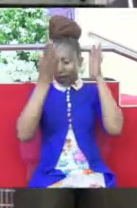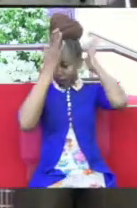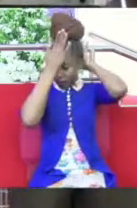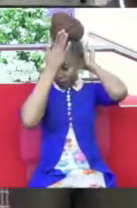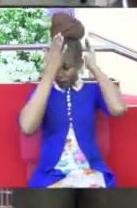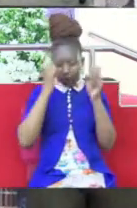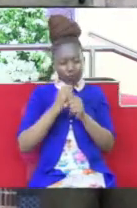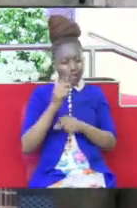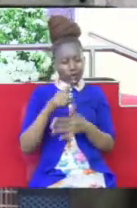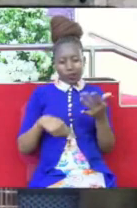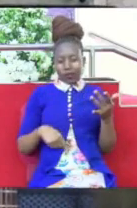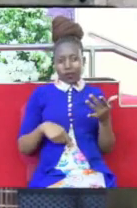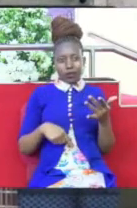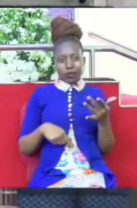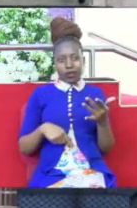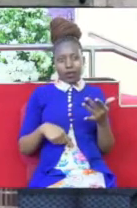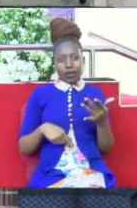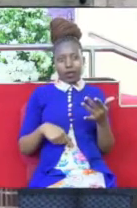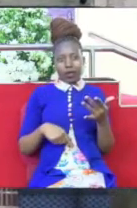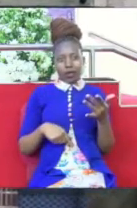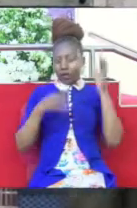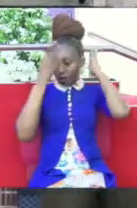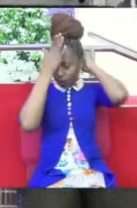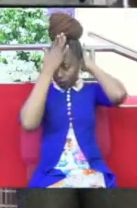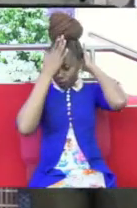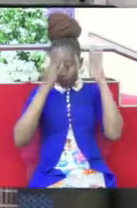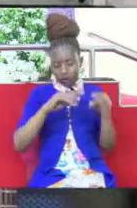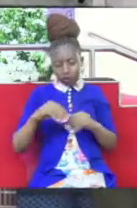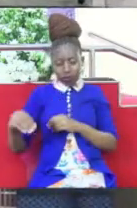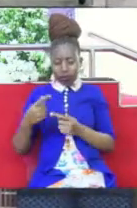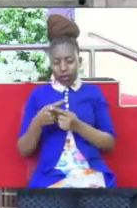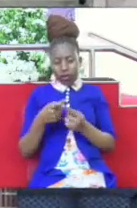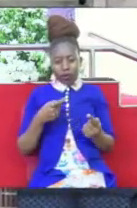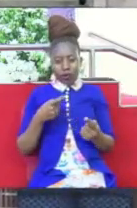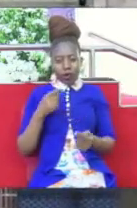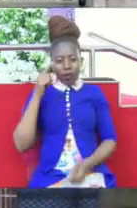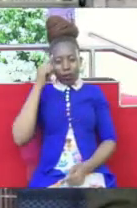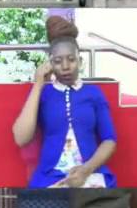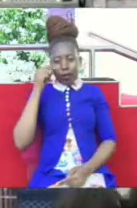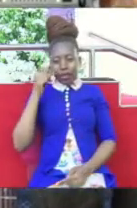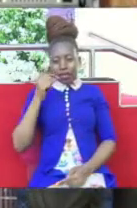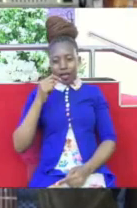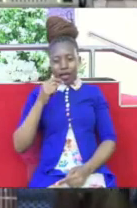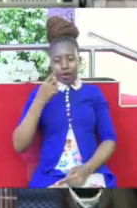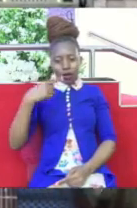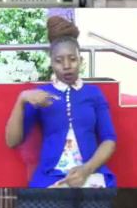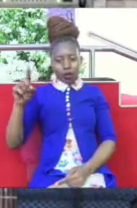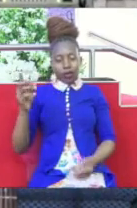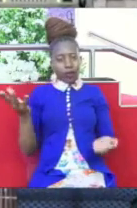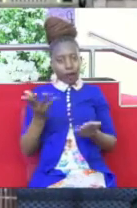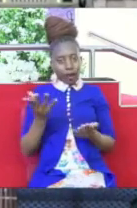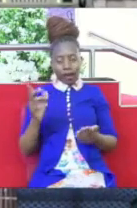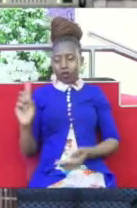his way from Mombasa. He's going up to Nairobi for a great conference. Ule kuhani alikuwa anatoka pale Mombasa anakuja